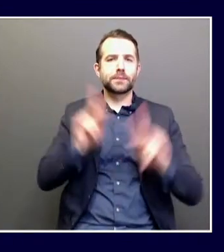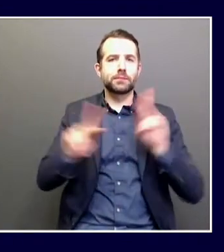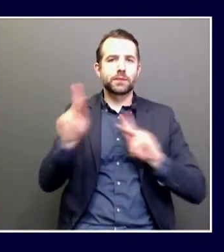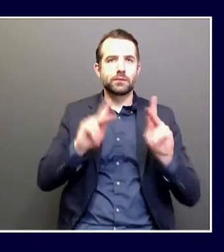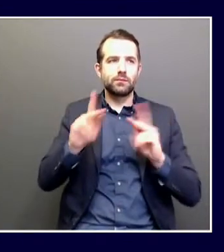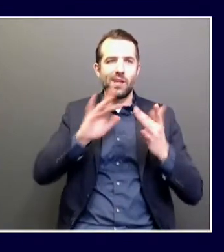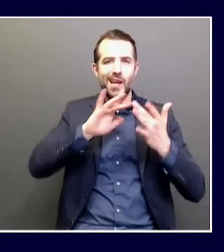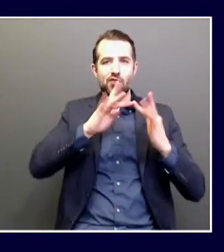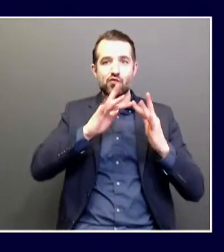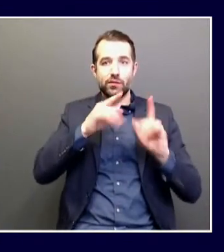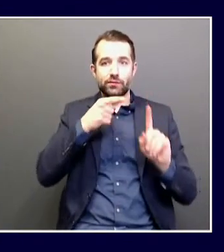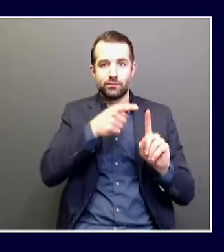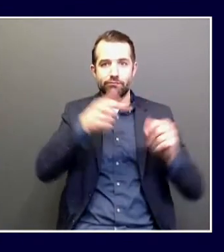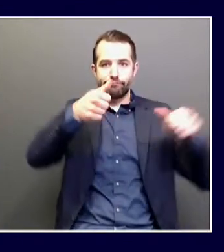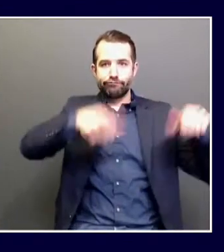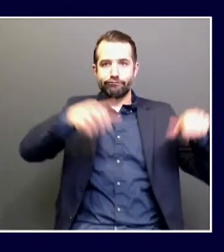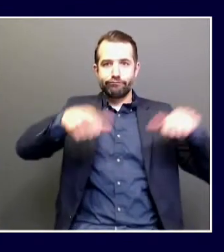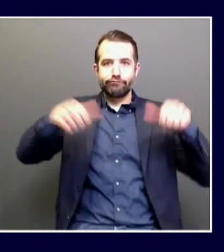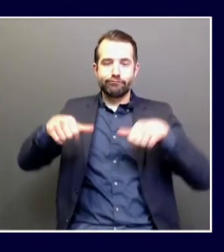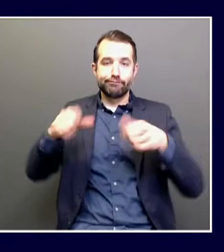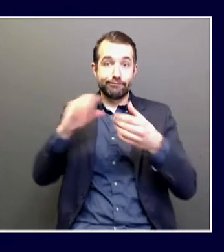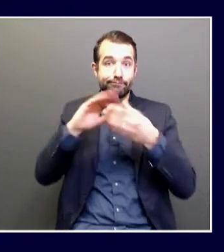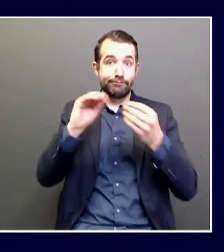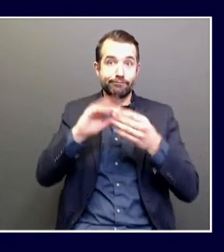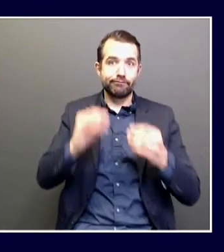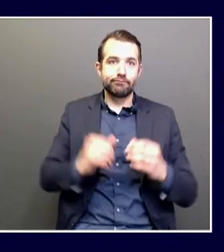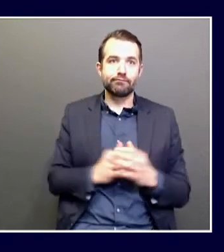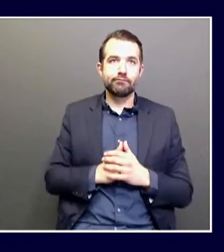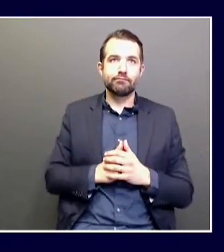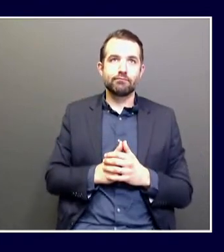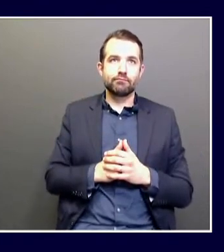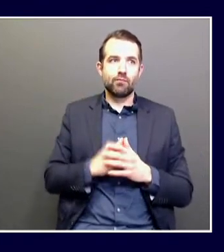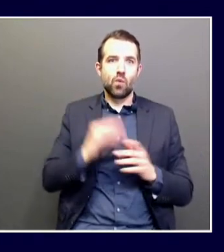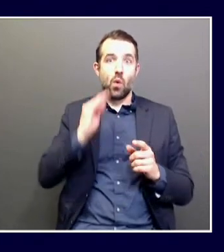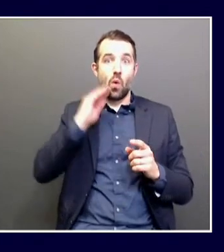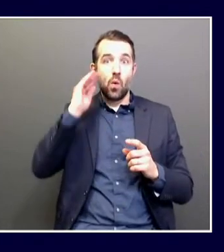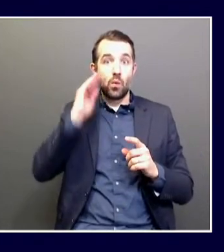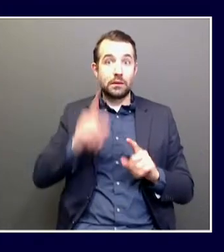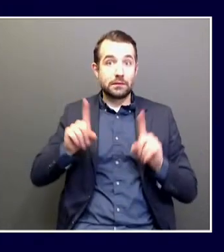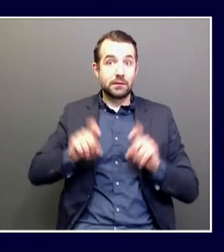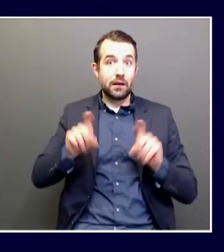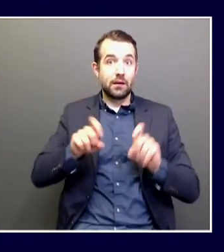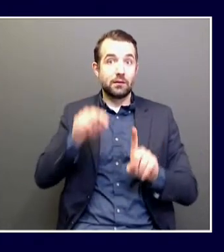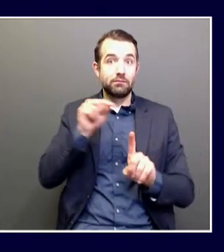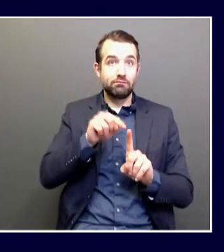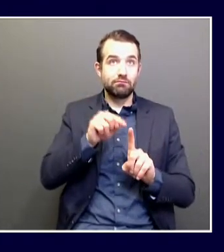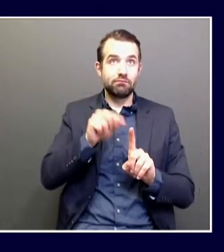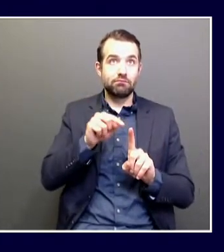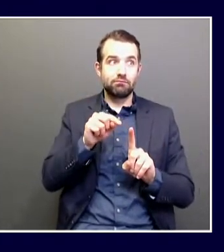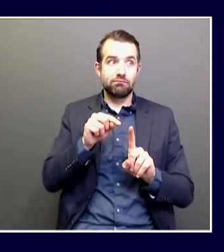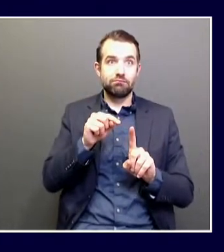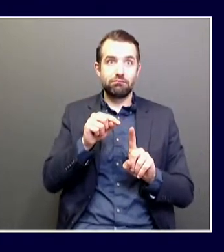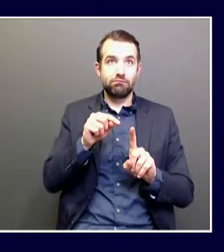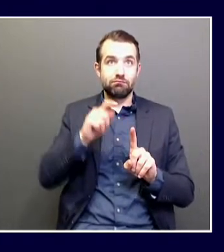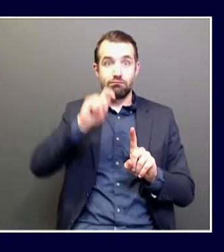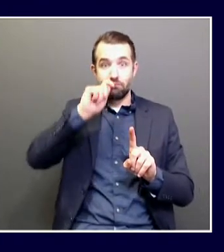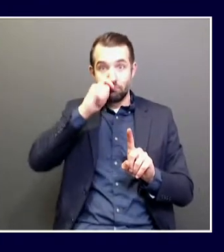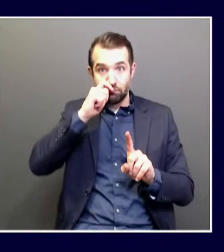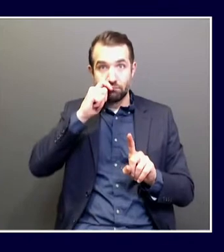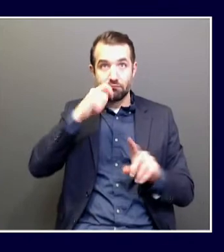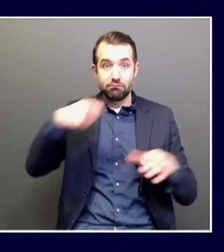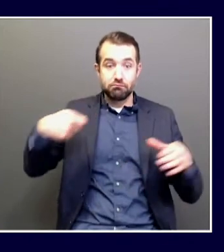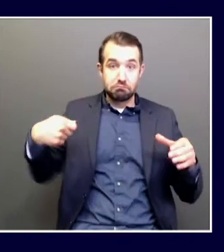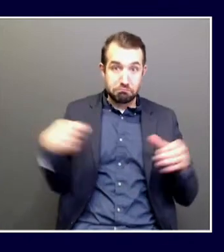been swabbing their nose with at-home tests and turning a positive or a negative rather. They're still feeling crummy, they're still feeling